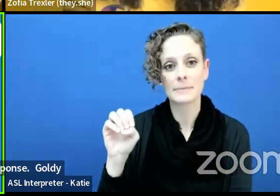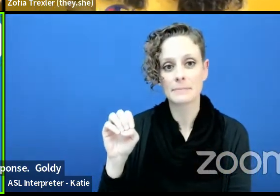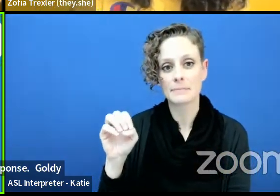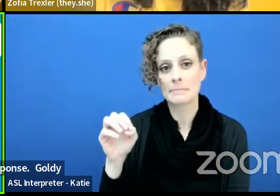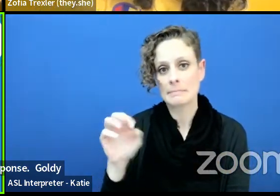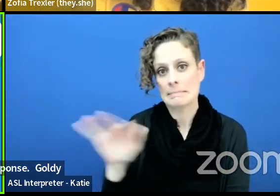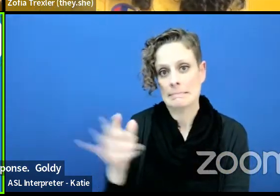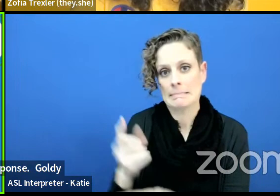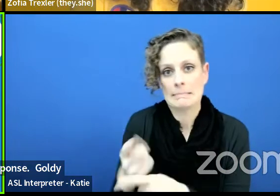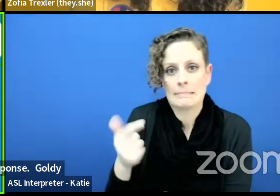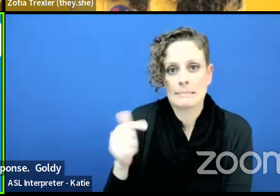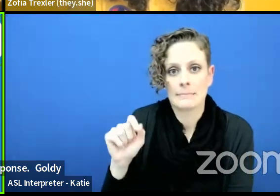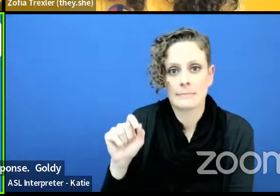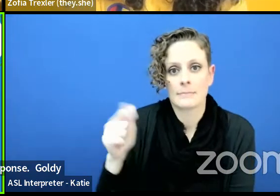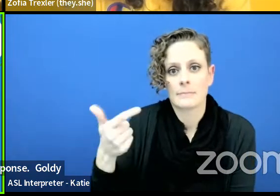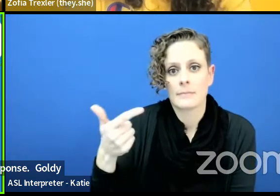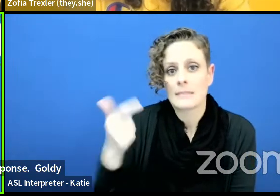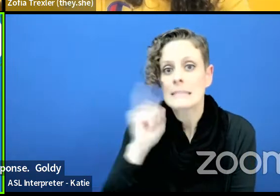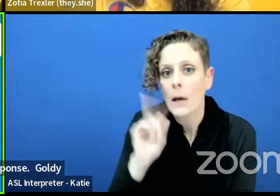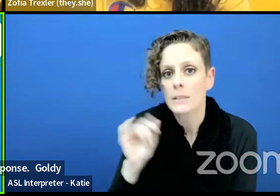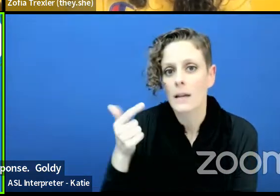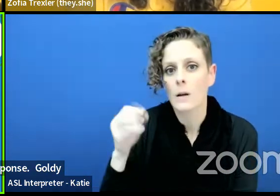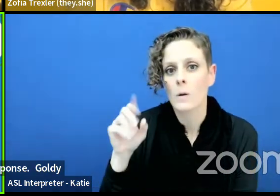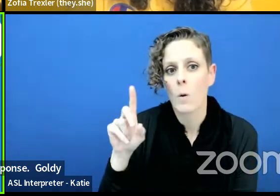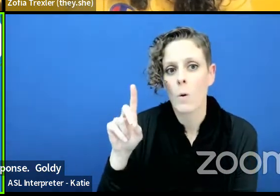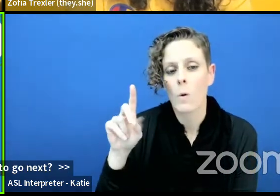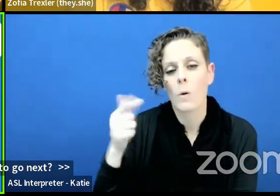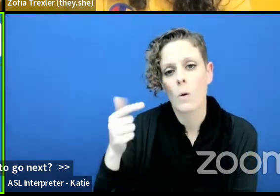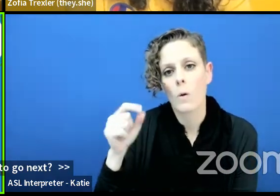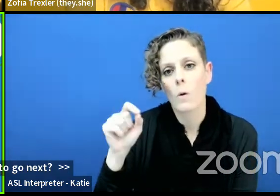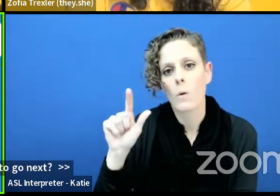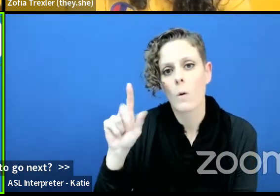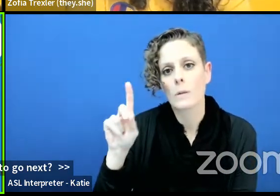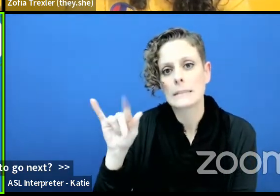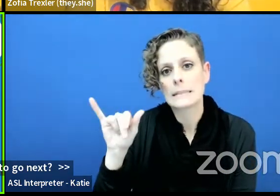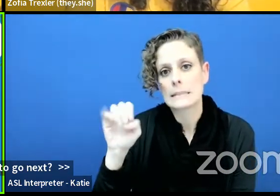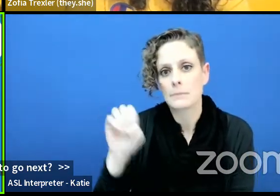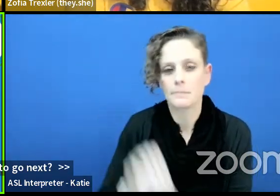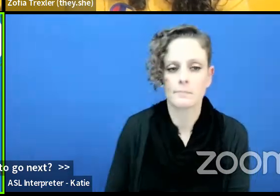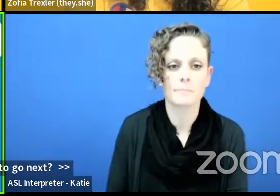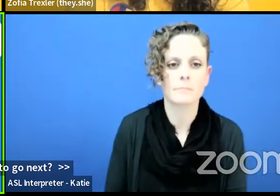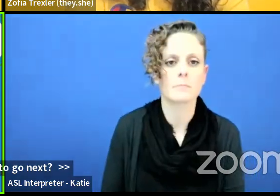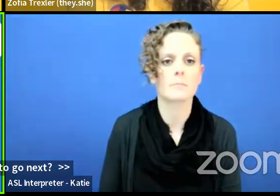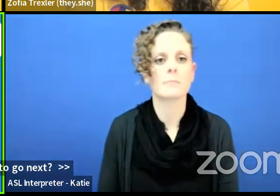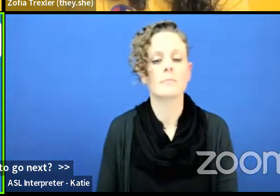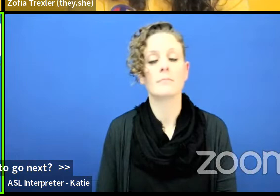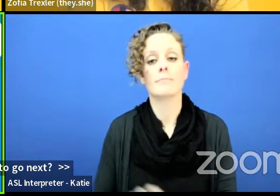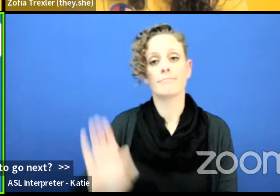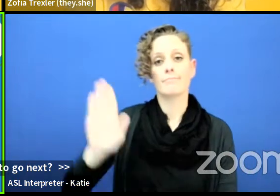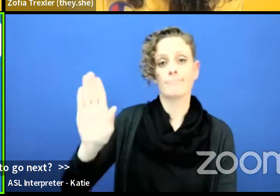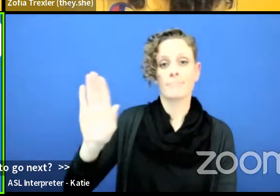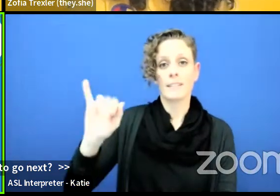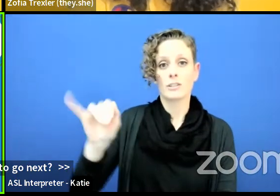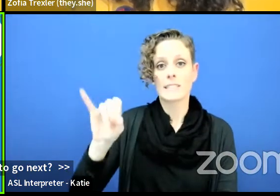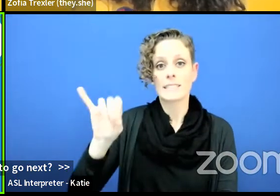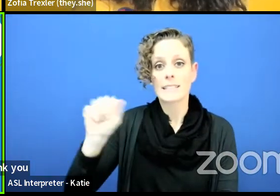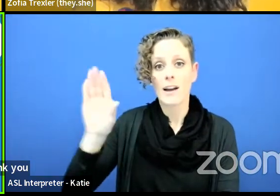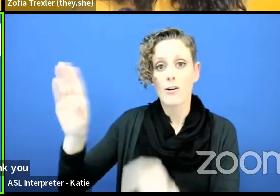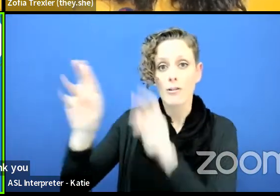Yes, thank you. I don't have quite as impressive resume as Jessica does,